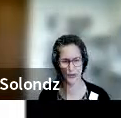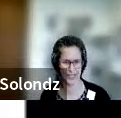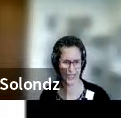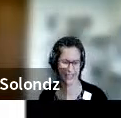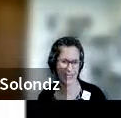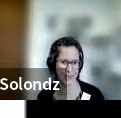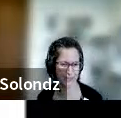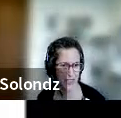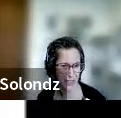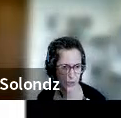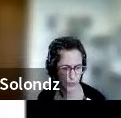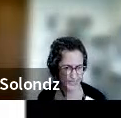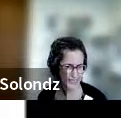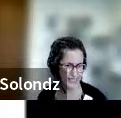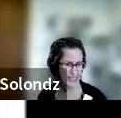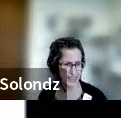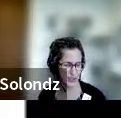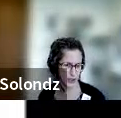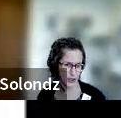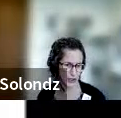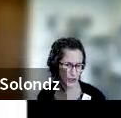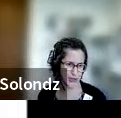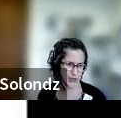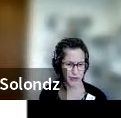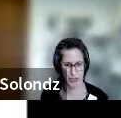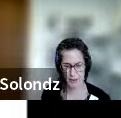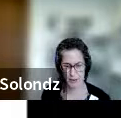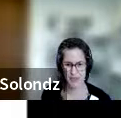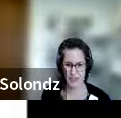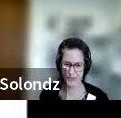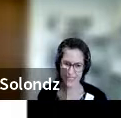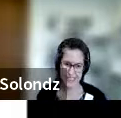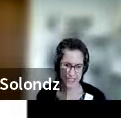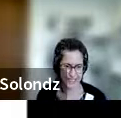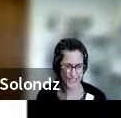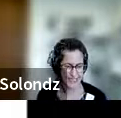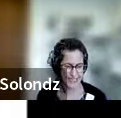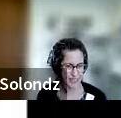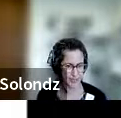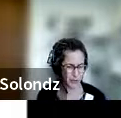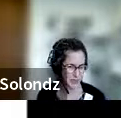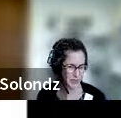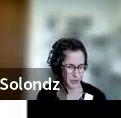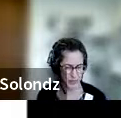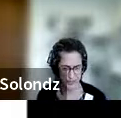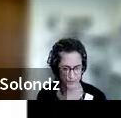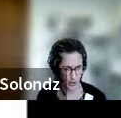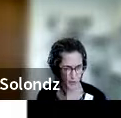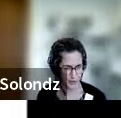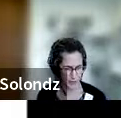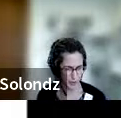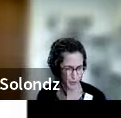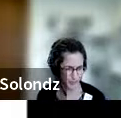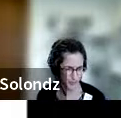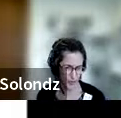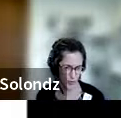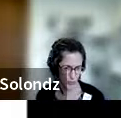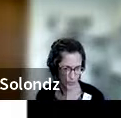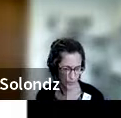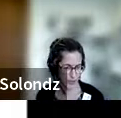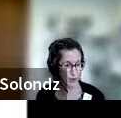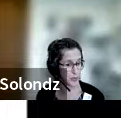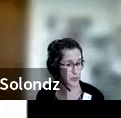to tell you that we decided to, after a couple of years at this clinic, do a retrospective chart